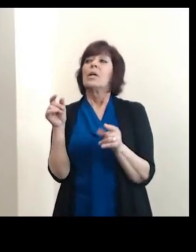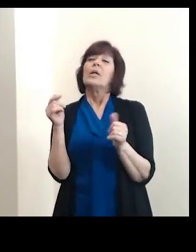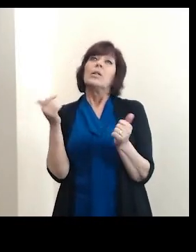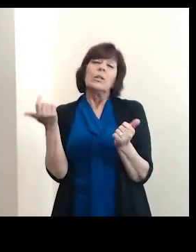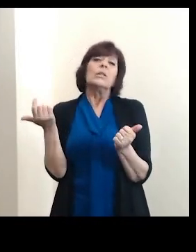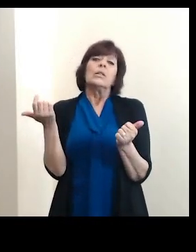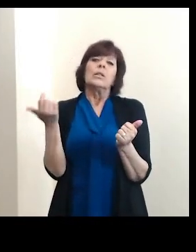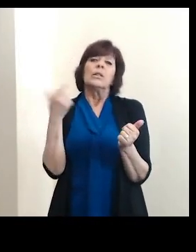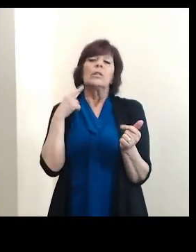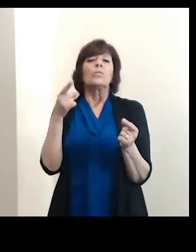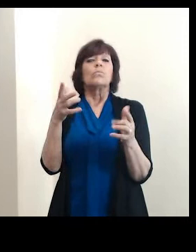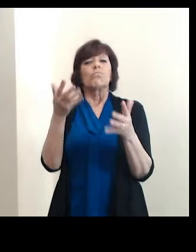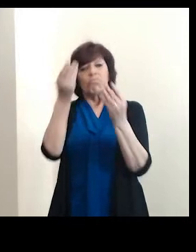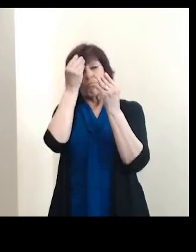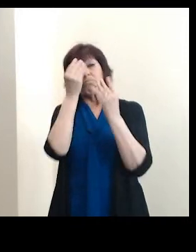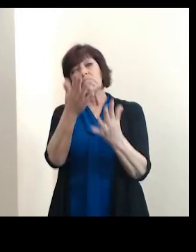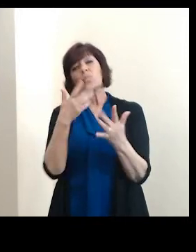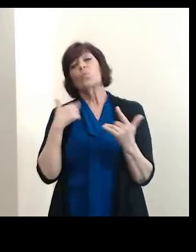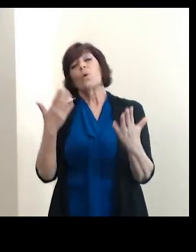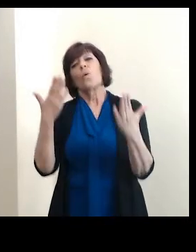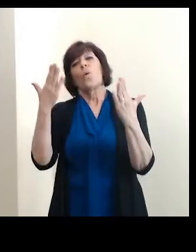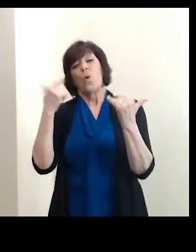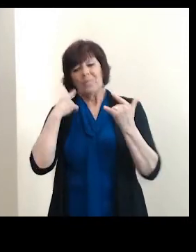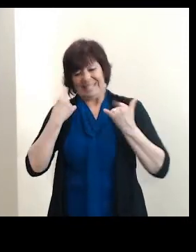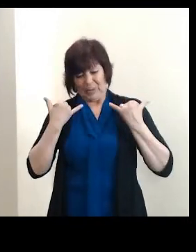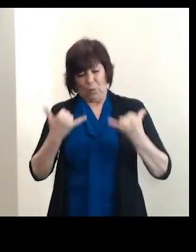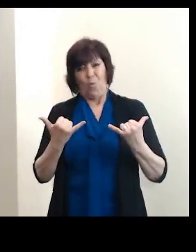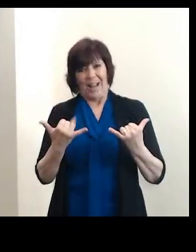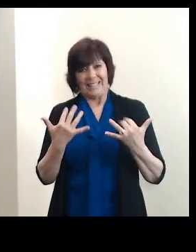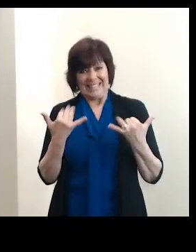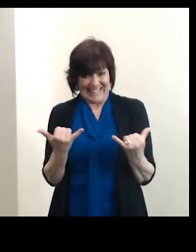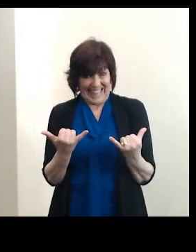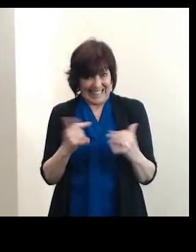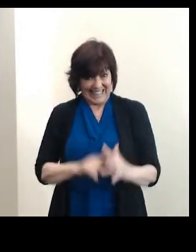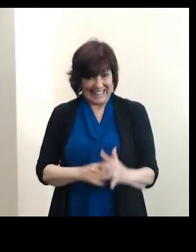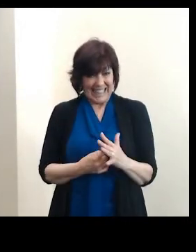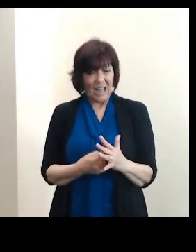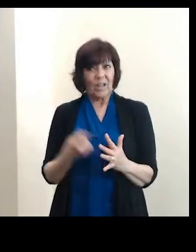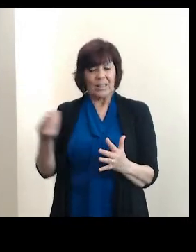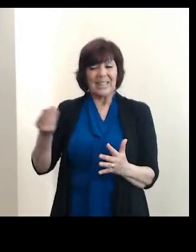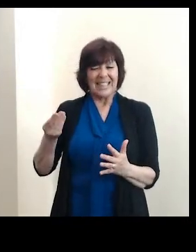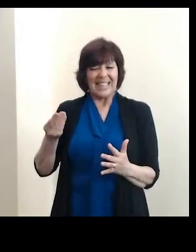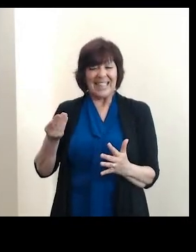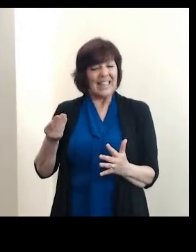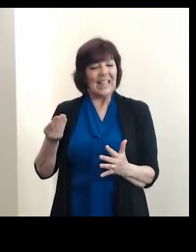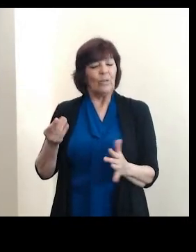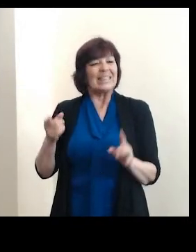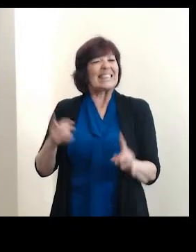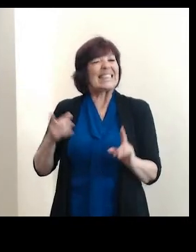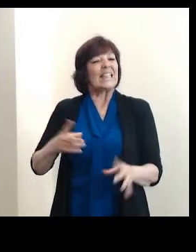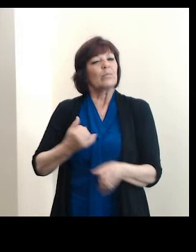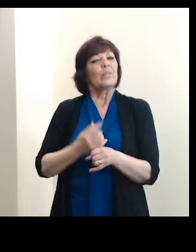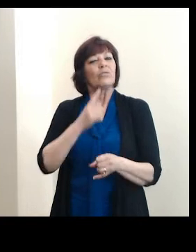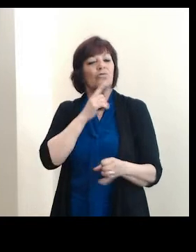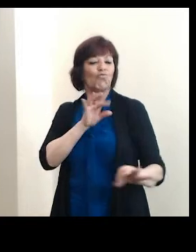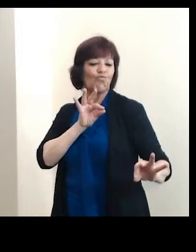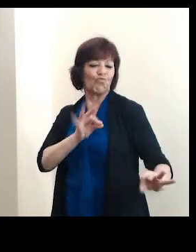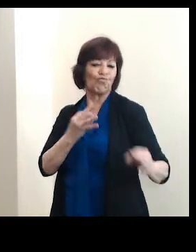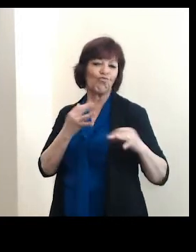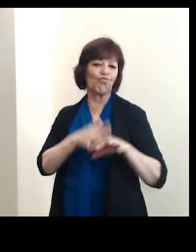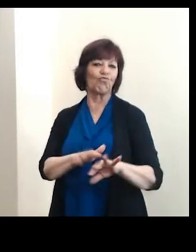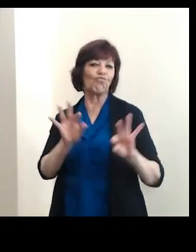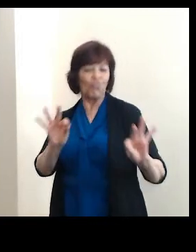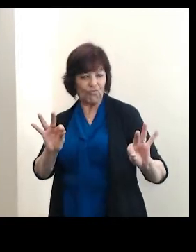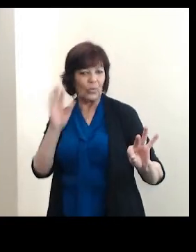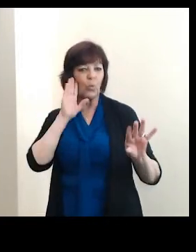week. So I just want to let everybody know we'd hoped to have it start today. We got it, but we're feeling that we needed to do some beta testing through the week to make certain that it's